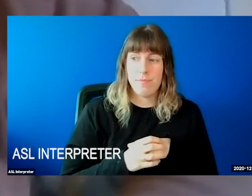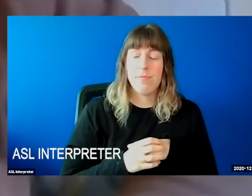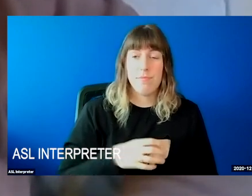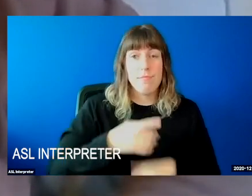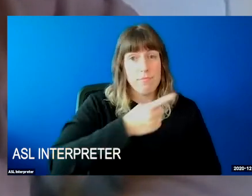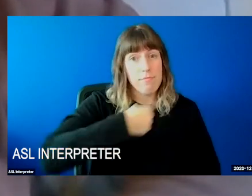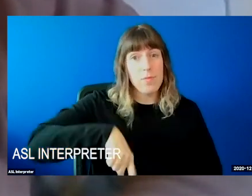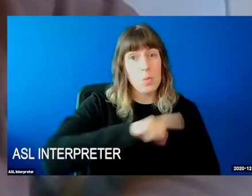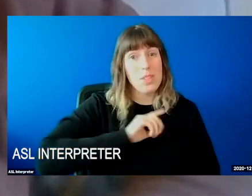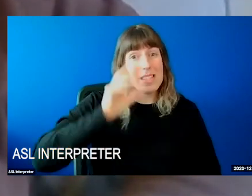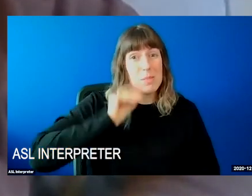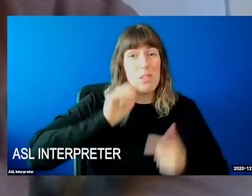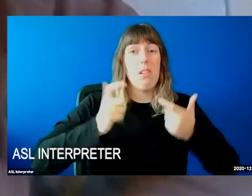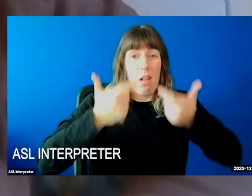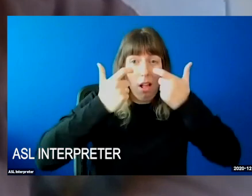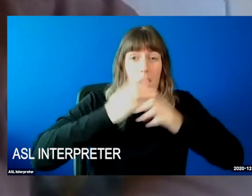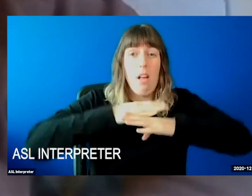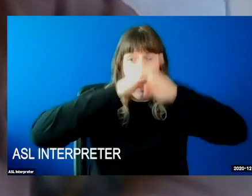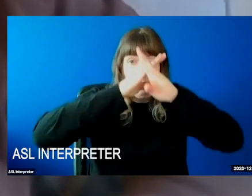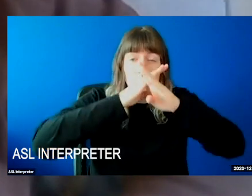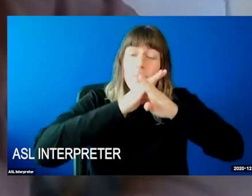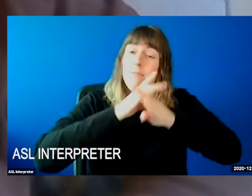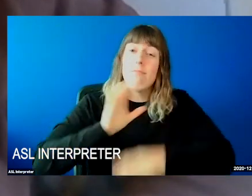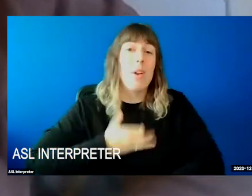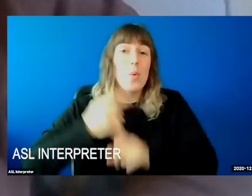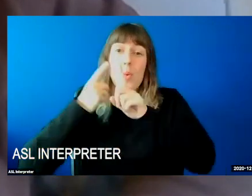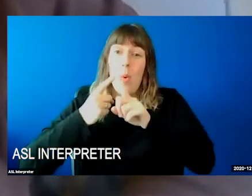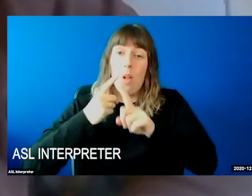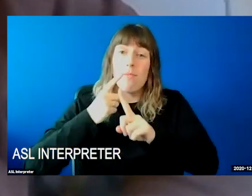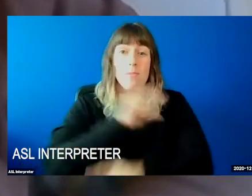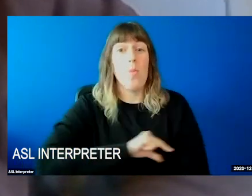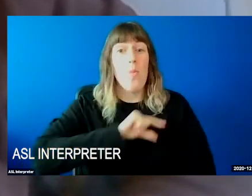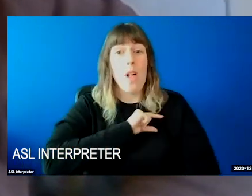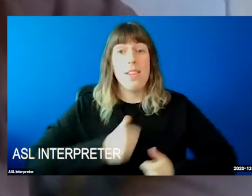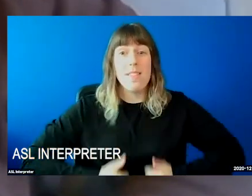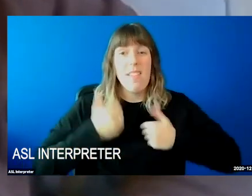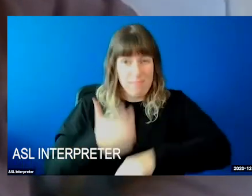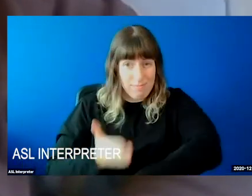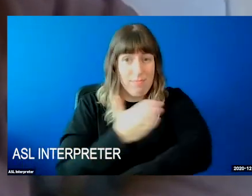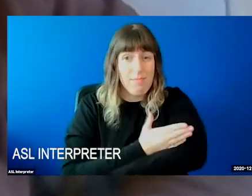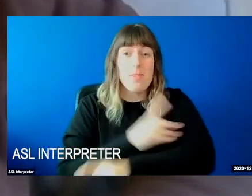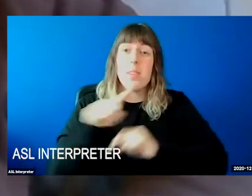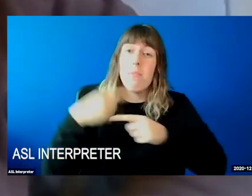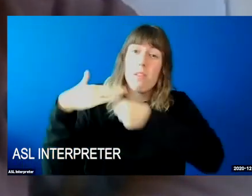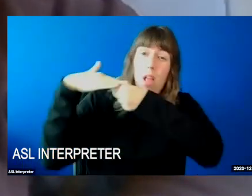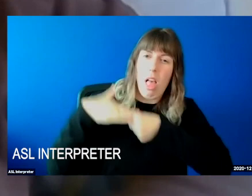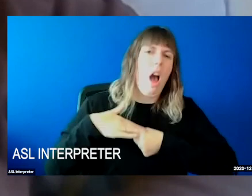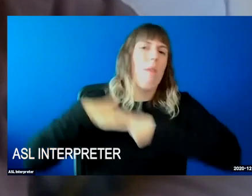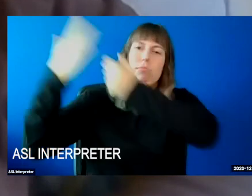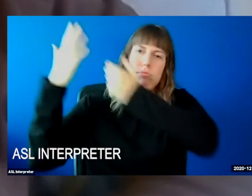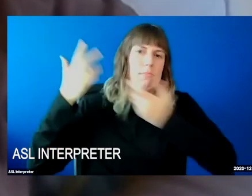remove the barriers we experience to improve quality of life and